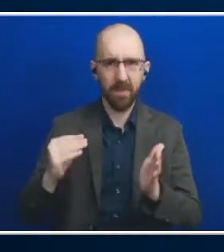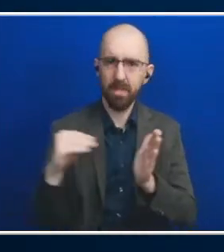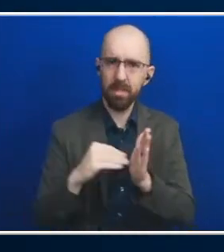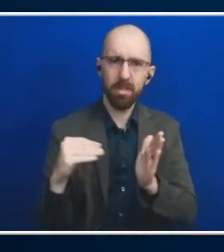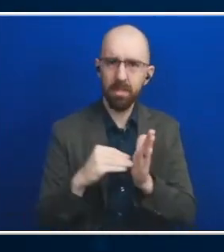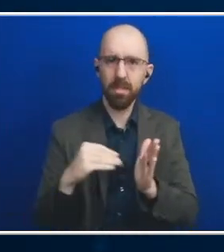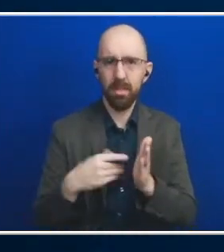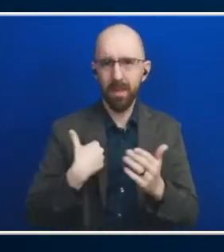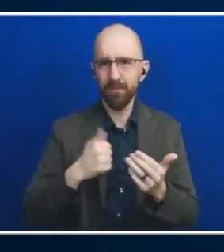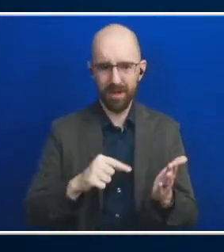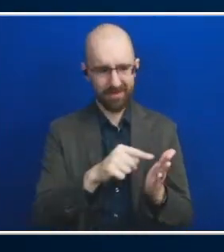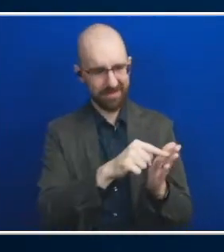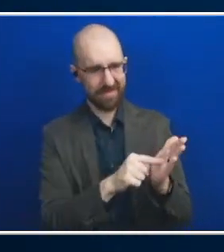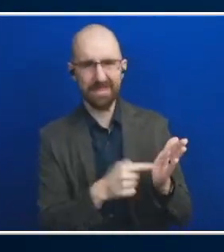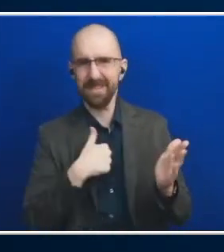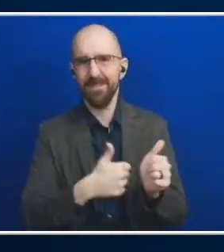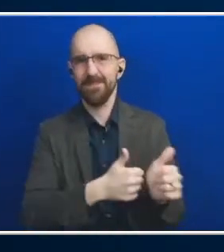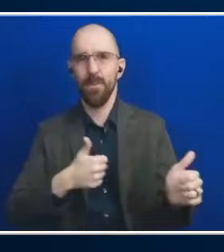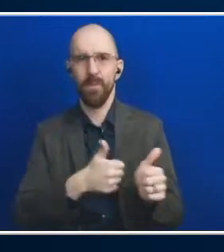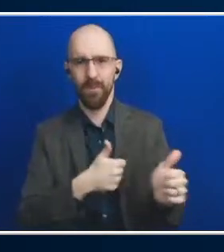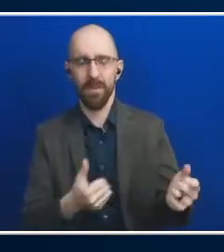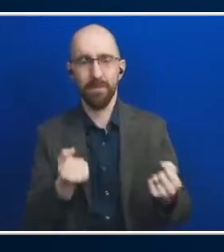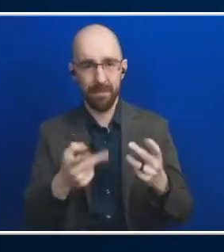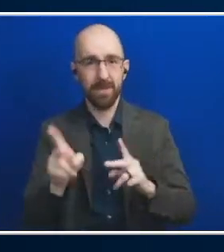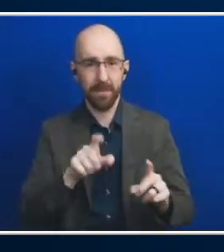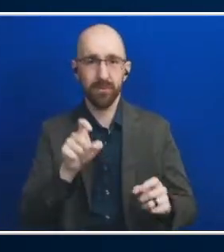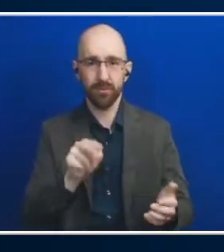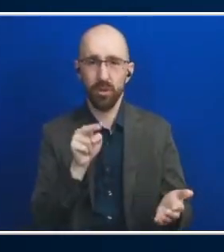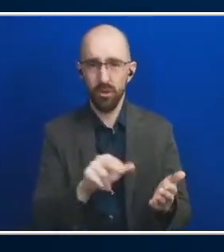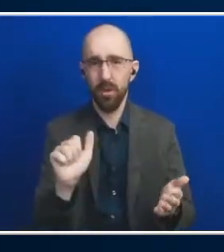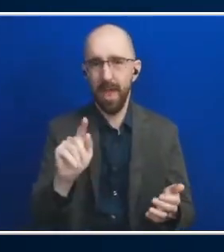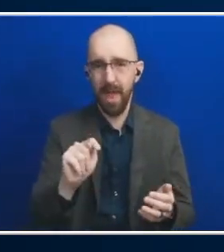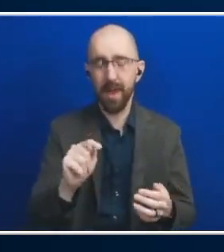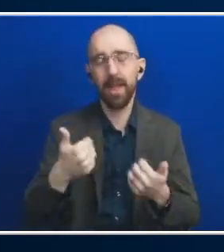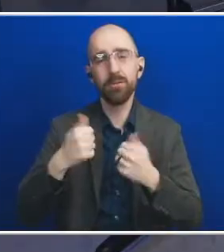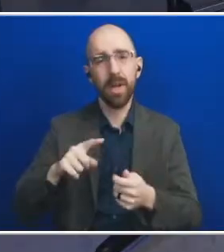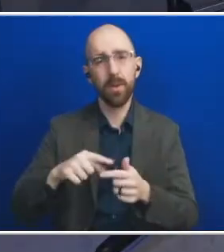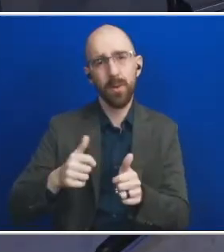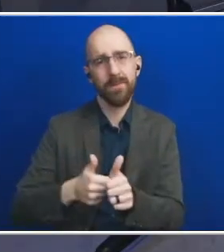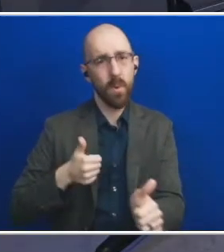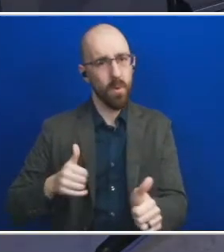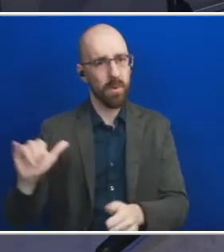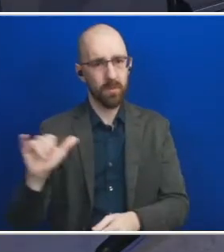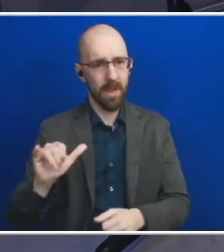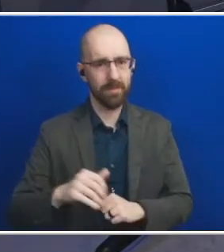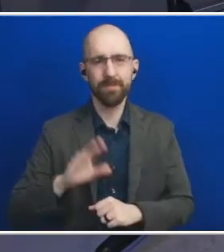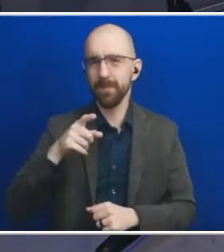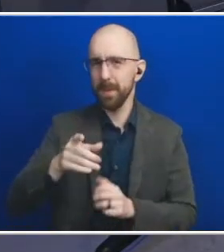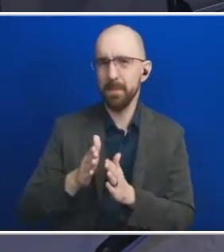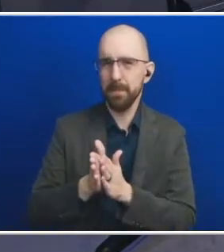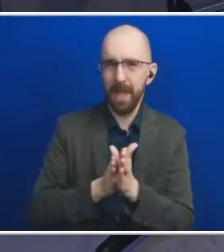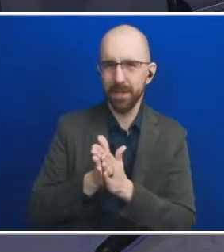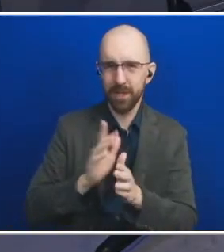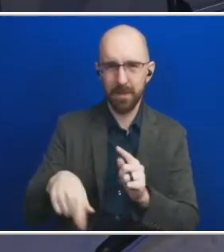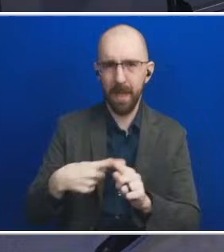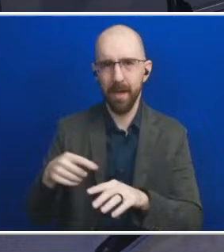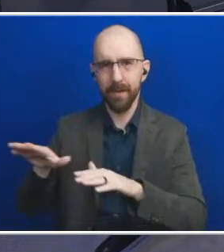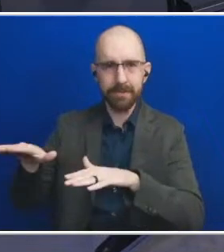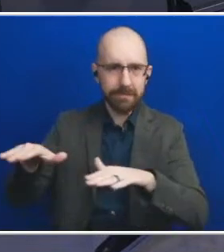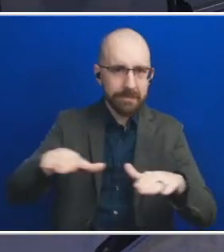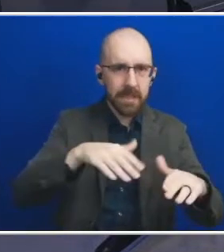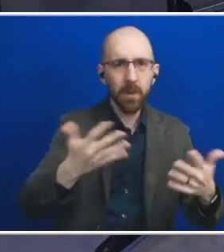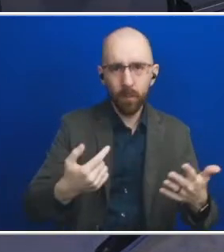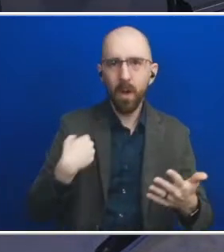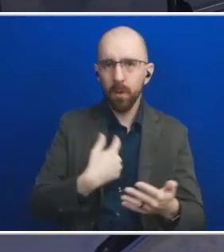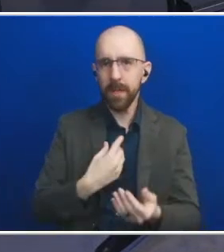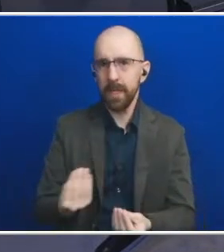think a lot of people need to look at and try to avoid as well. Yeah, I know you're very, very passionate about getting the word out about what we put in our bodies. And I know